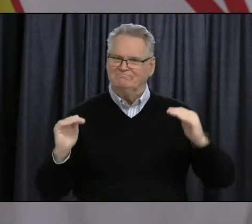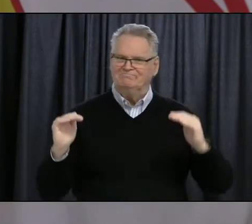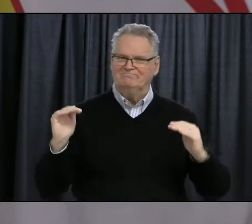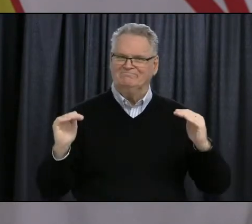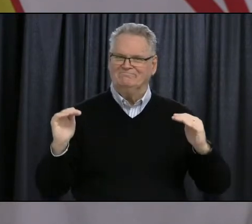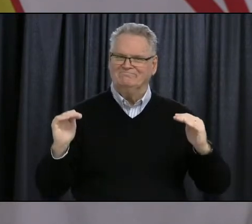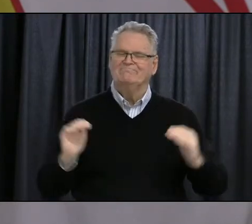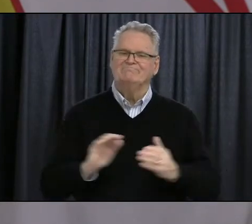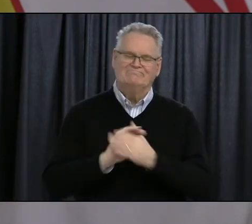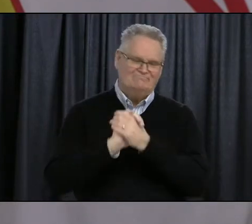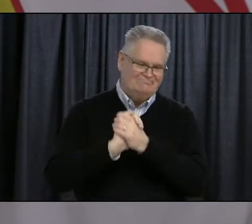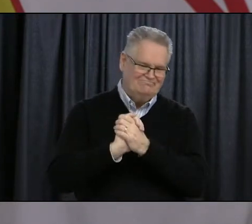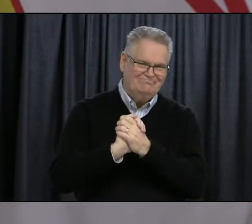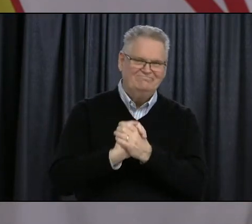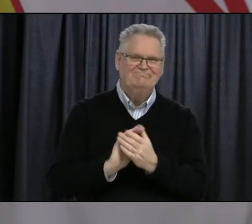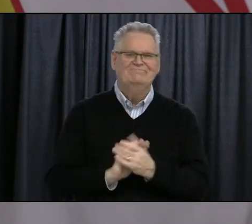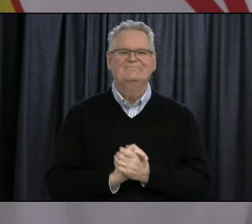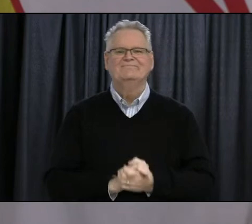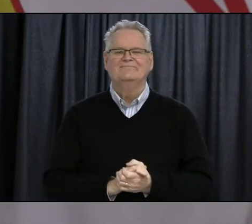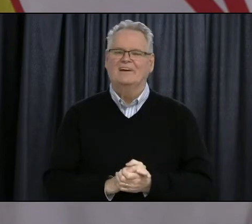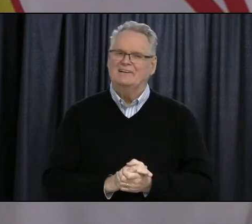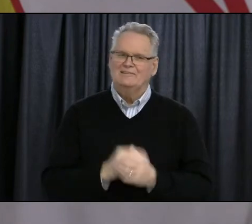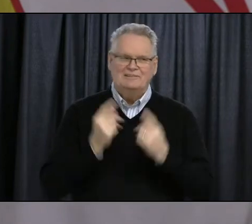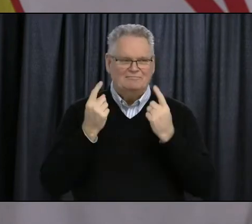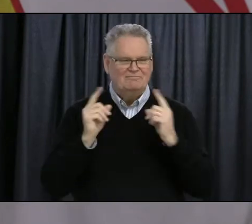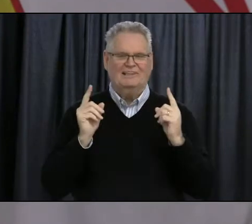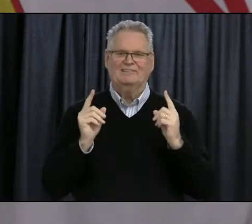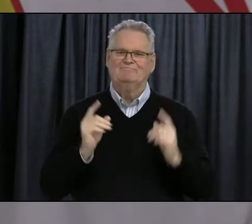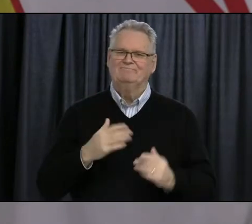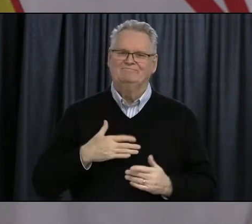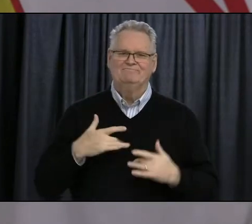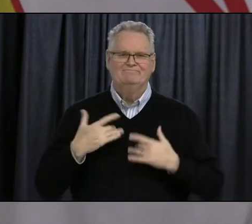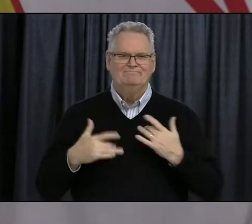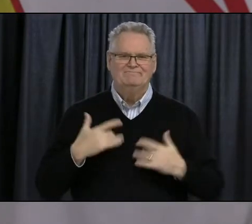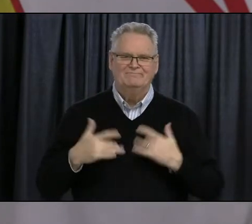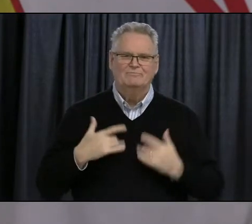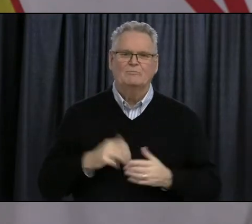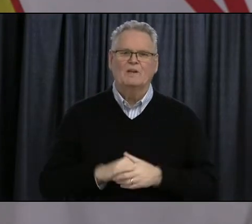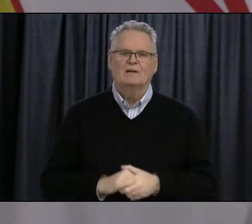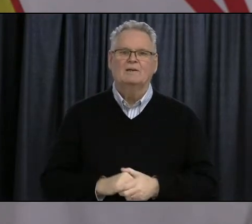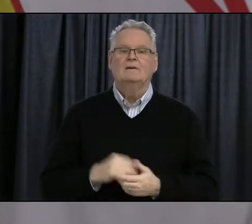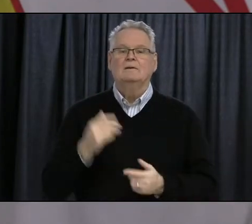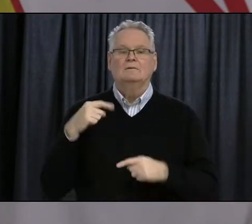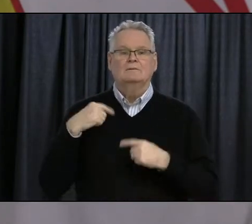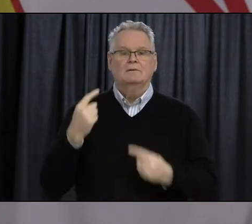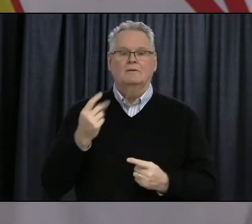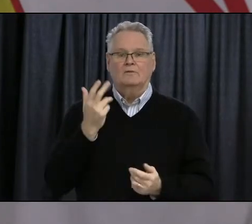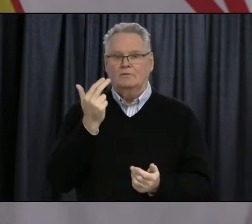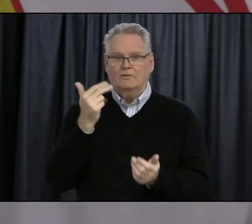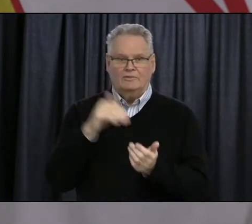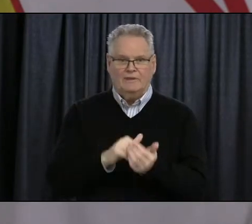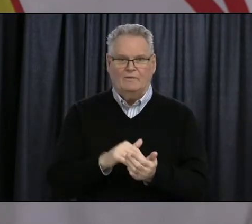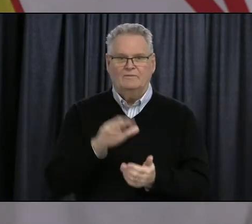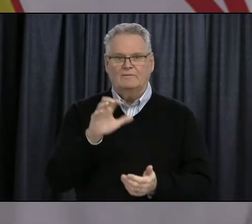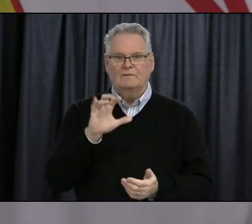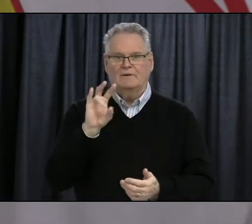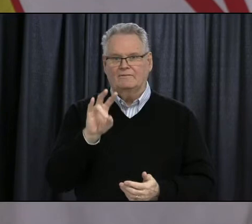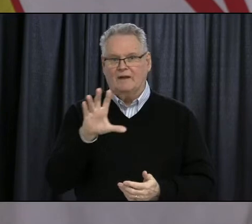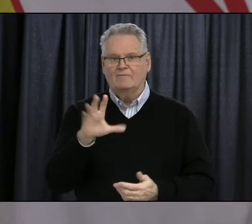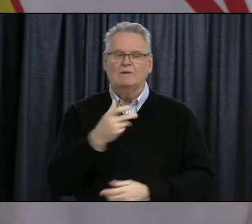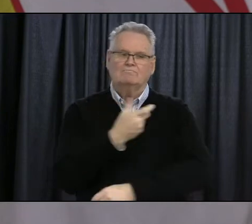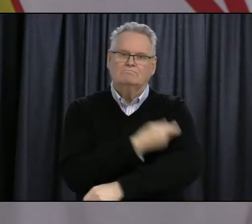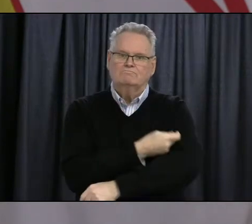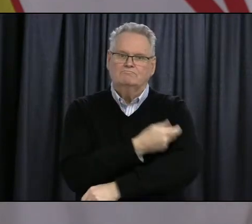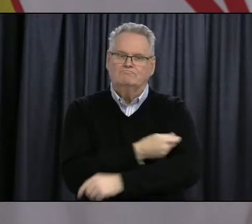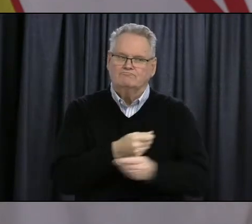province had received 13,575 doses of vaccine, and 8,549 doses had been administered,